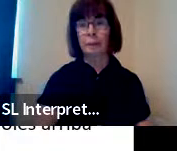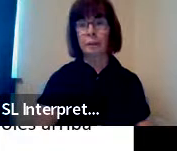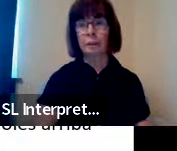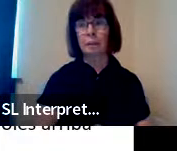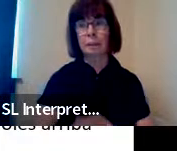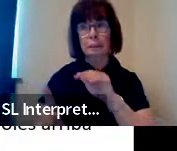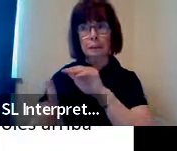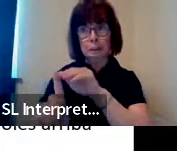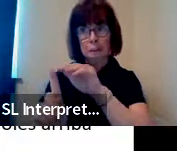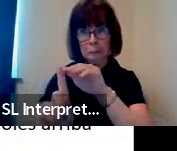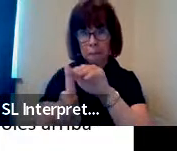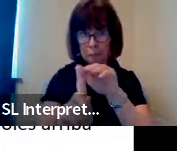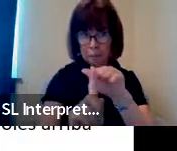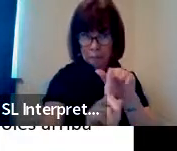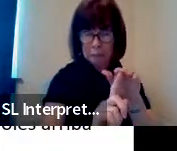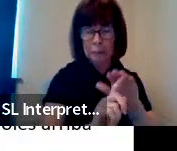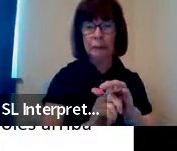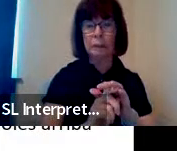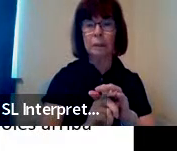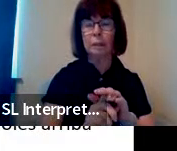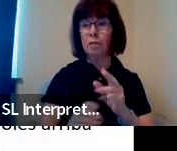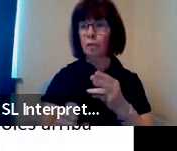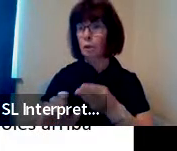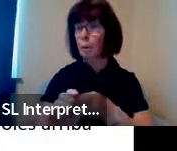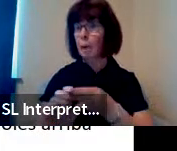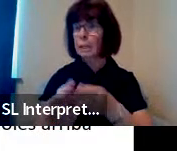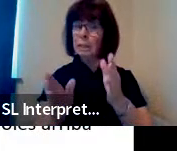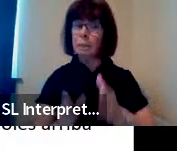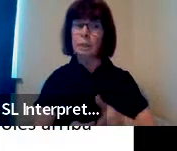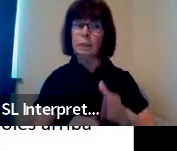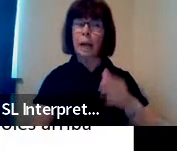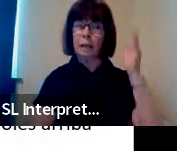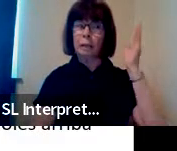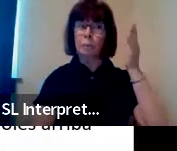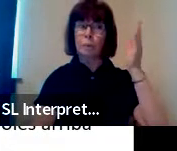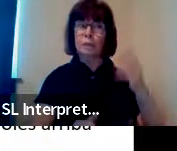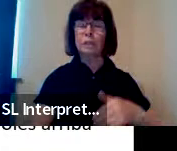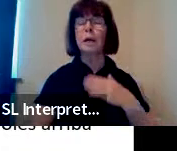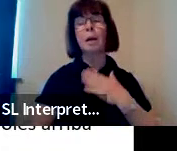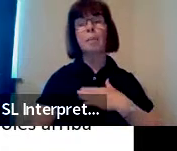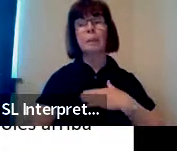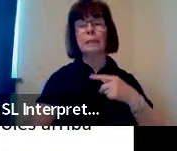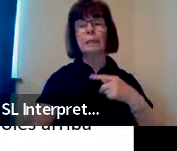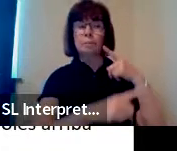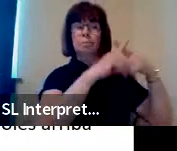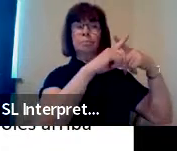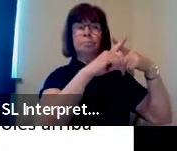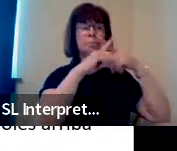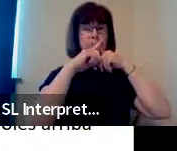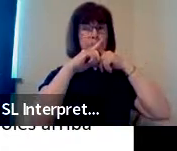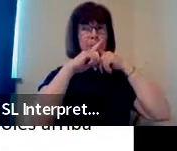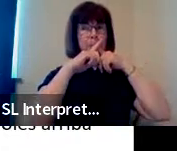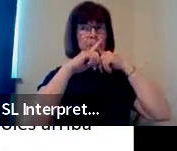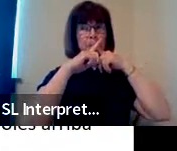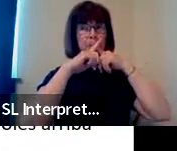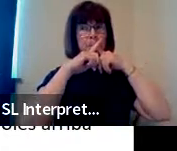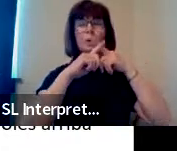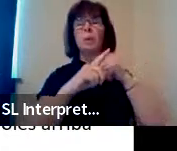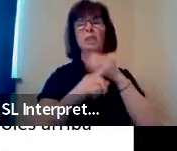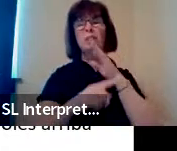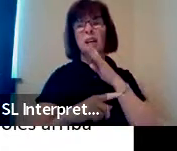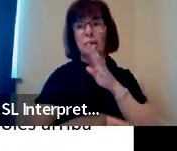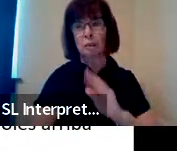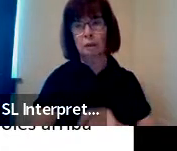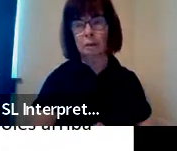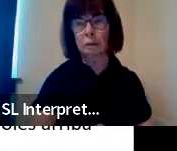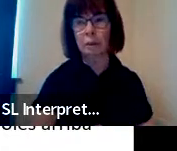reminder to participants and presenters to mute yourselves when not speaking and speak slowly for